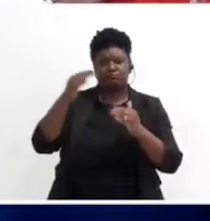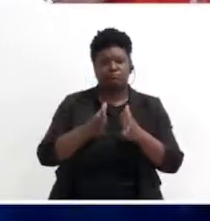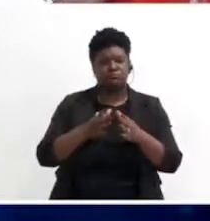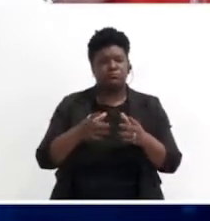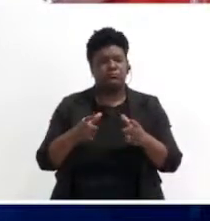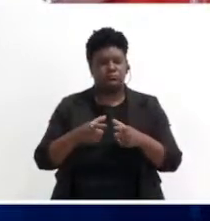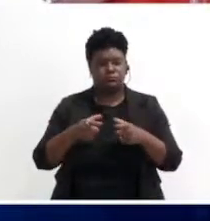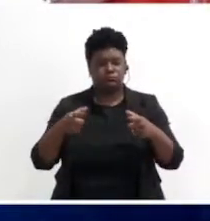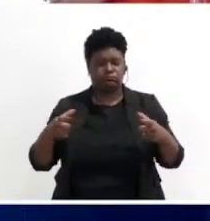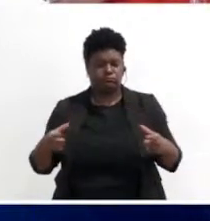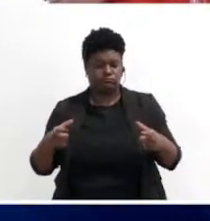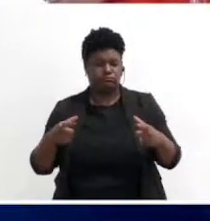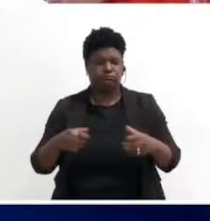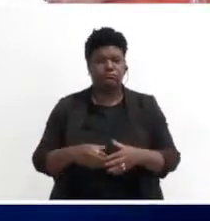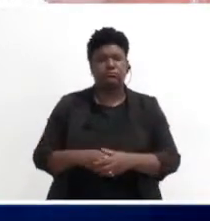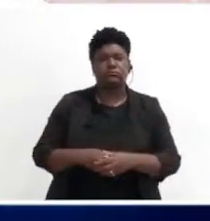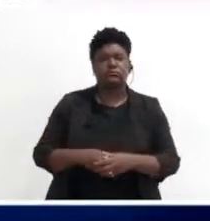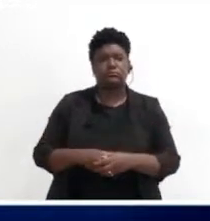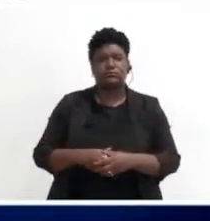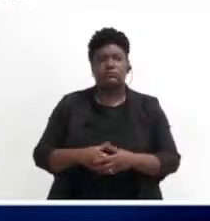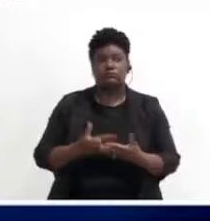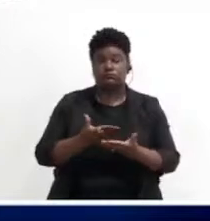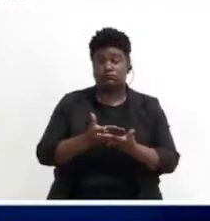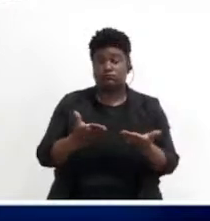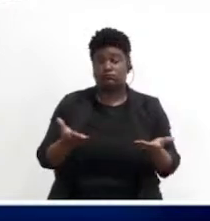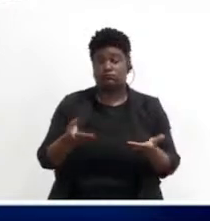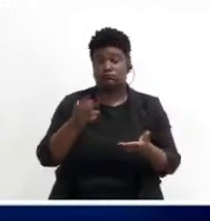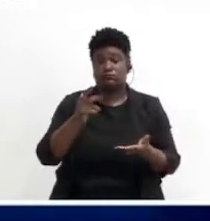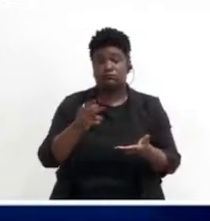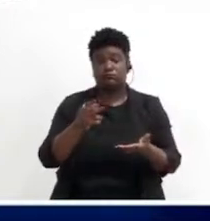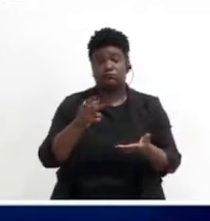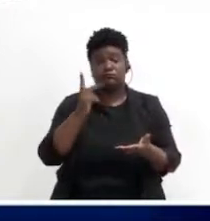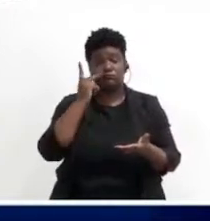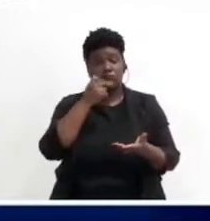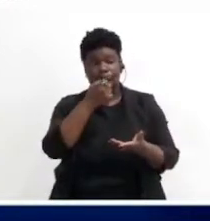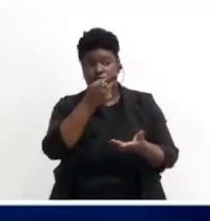So this is how TSVs are formed in the fab.